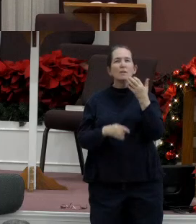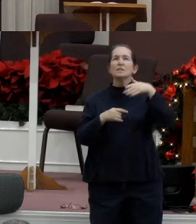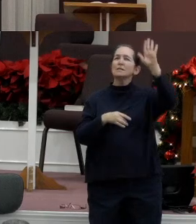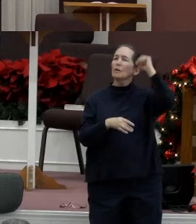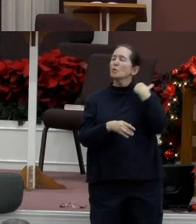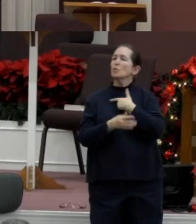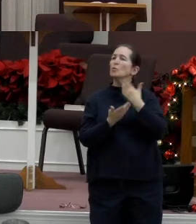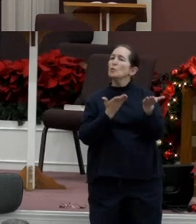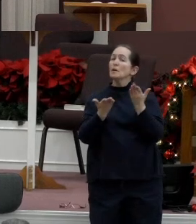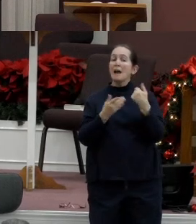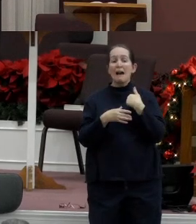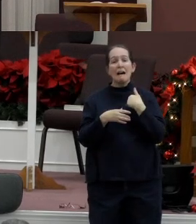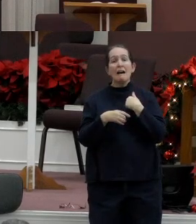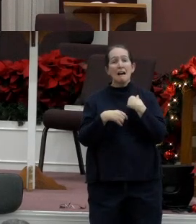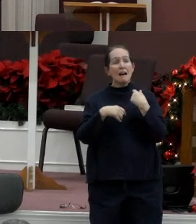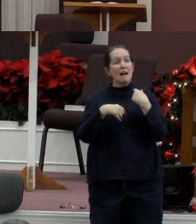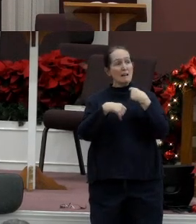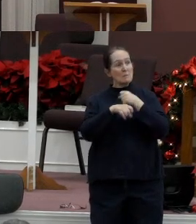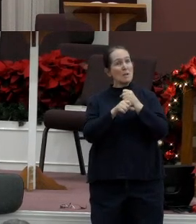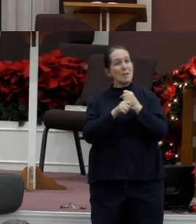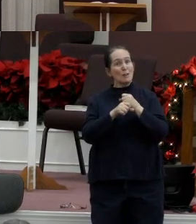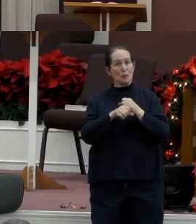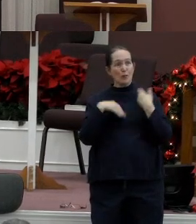I made the youth sing.